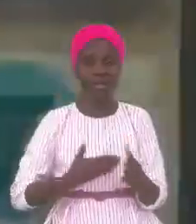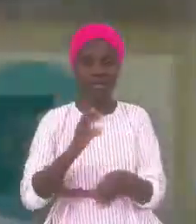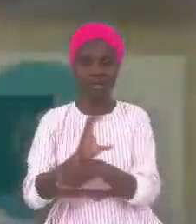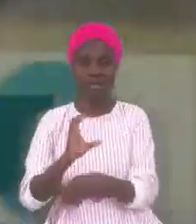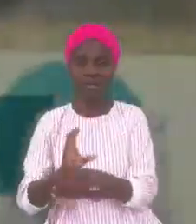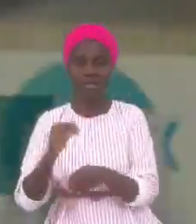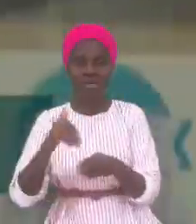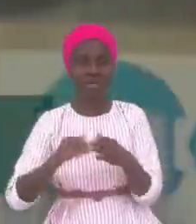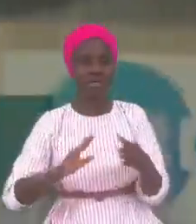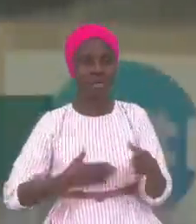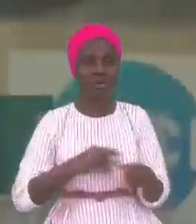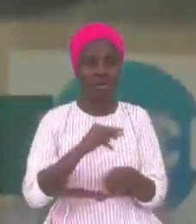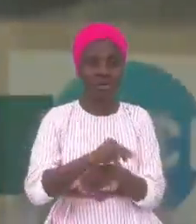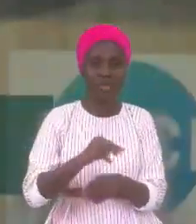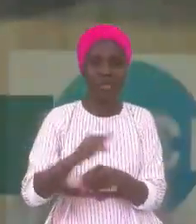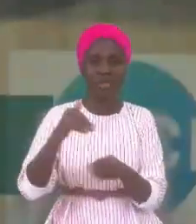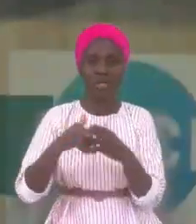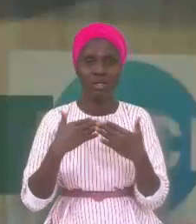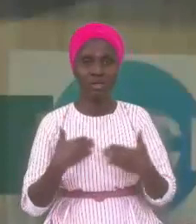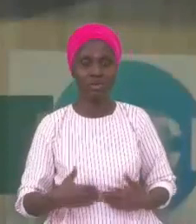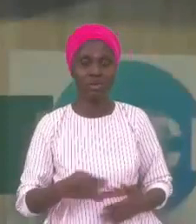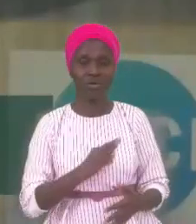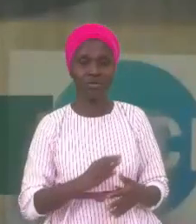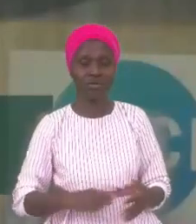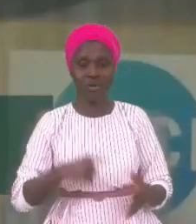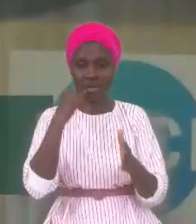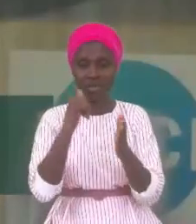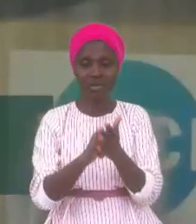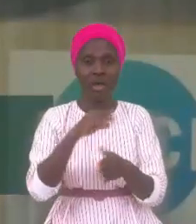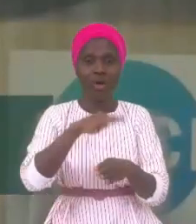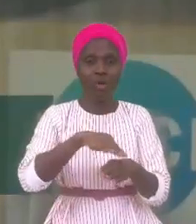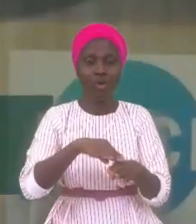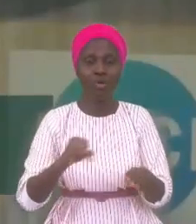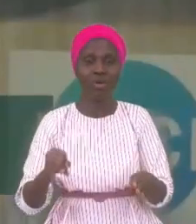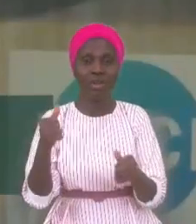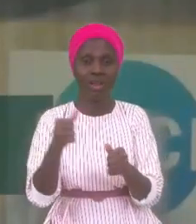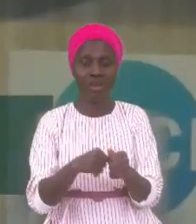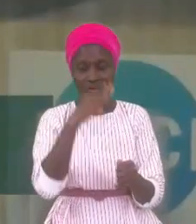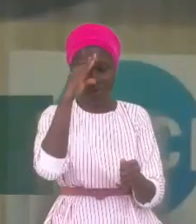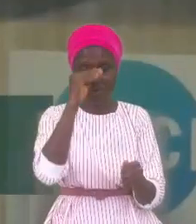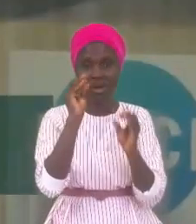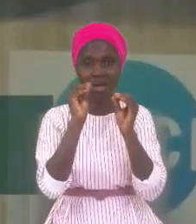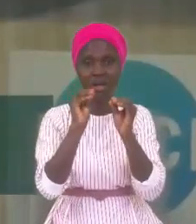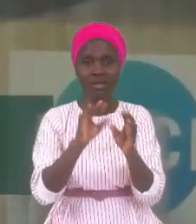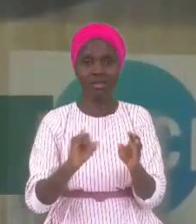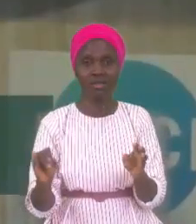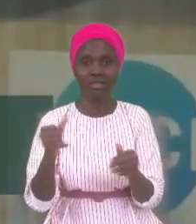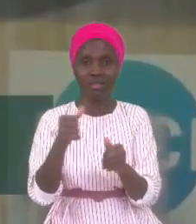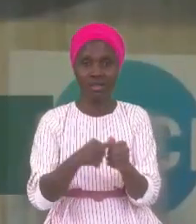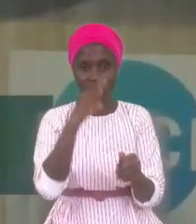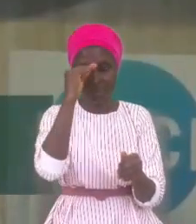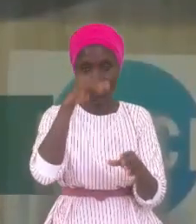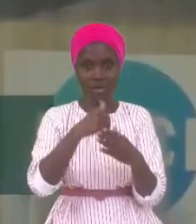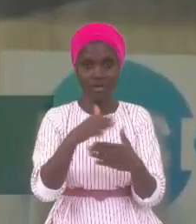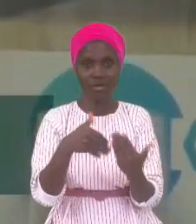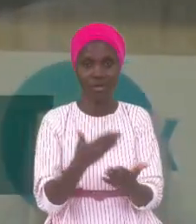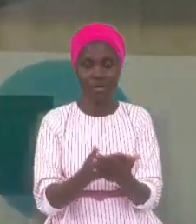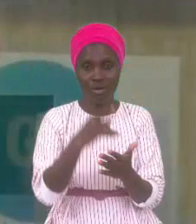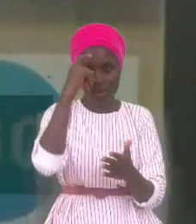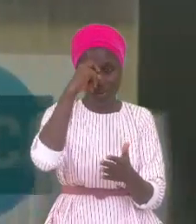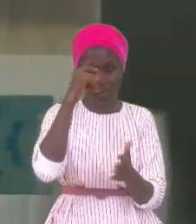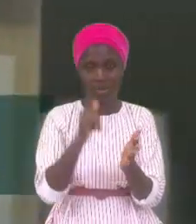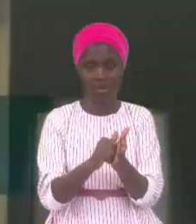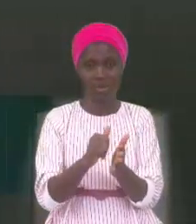body of Christ, it says, warning every man and teaching every man in all wisdom, that we